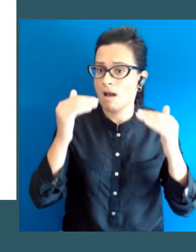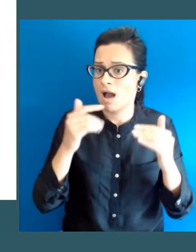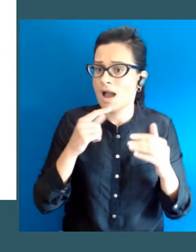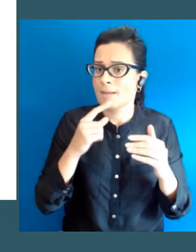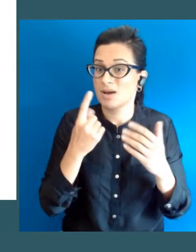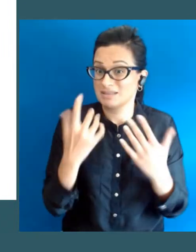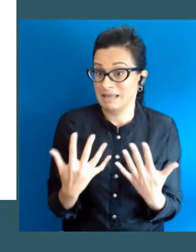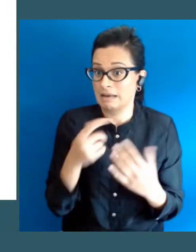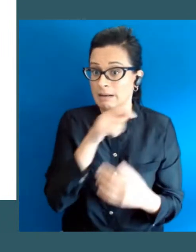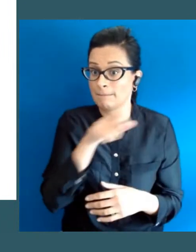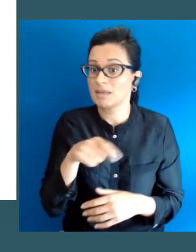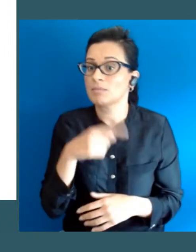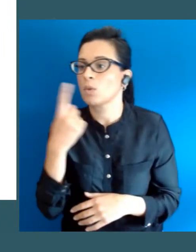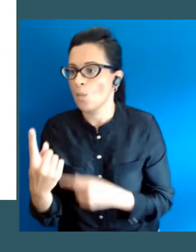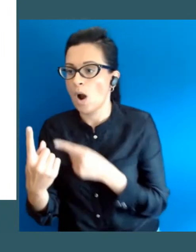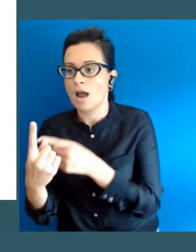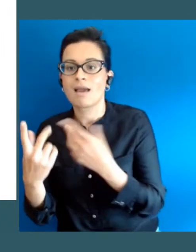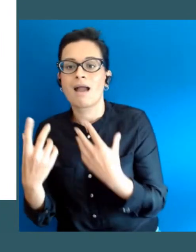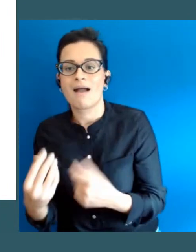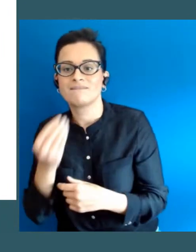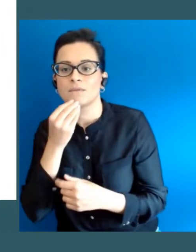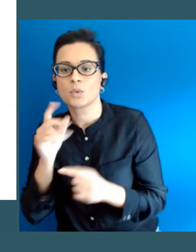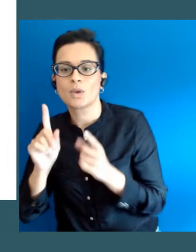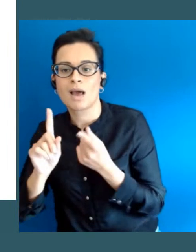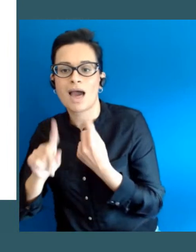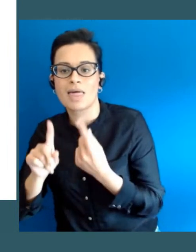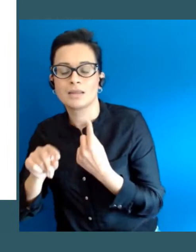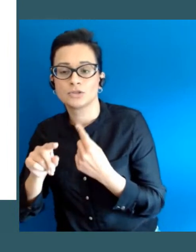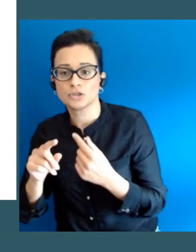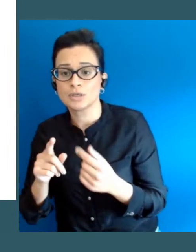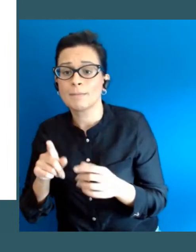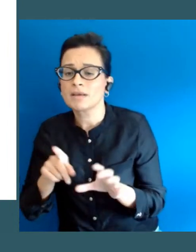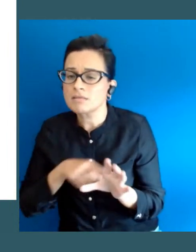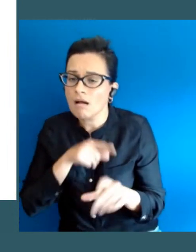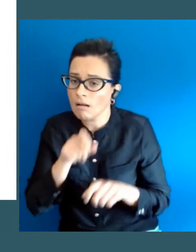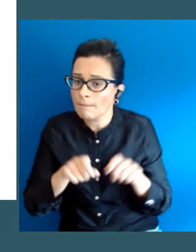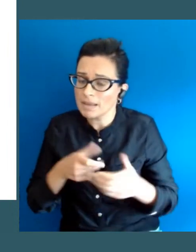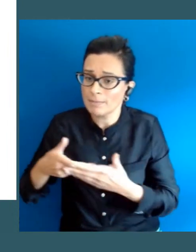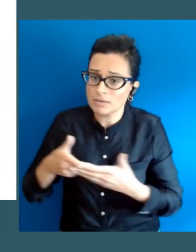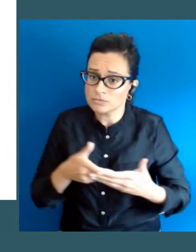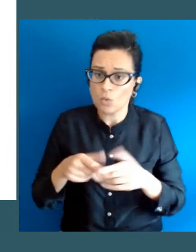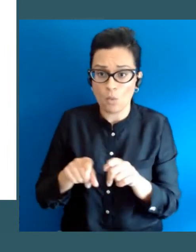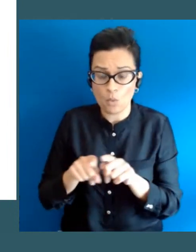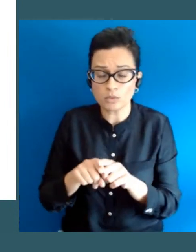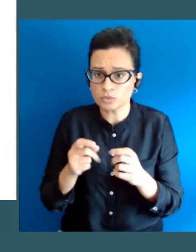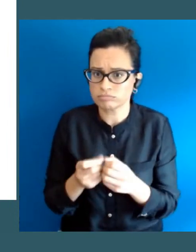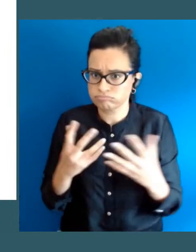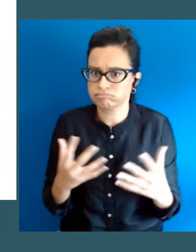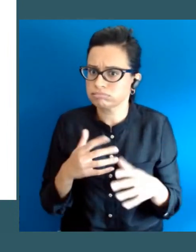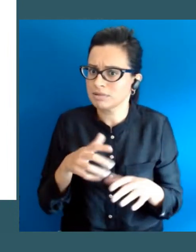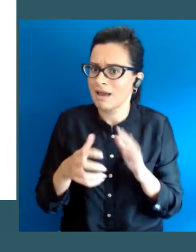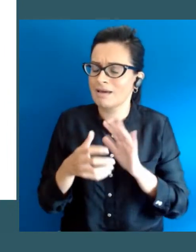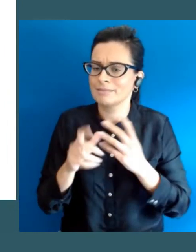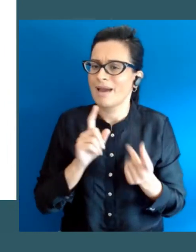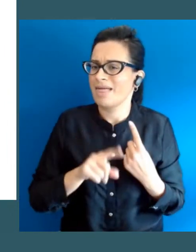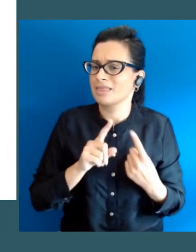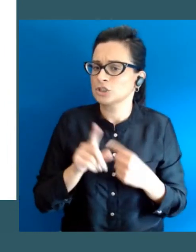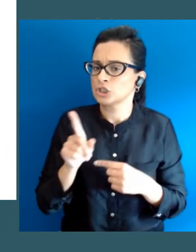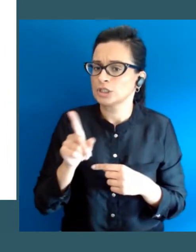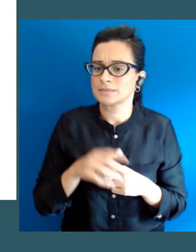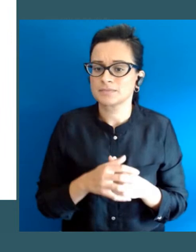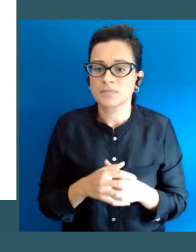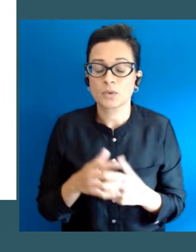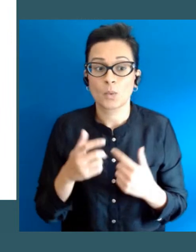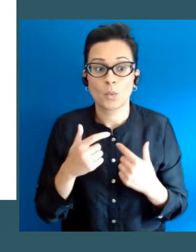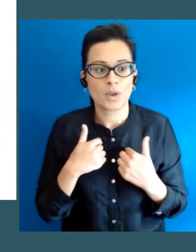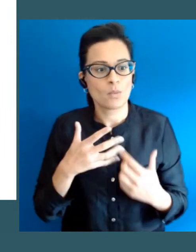prevalence being amongst infants and young children. And still, you know, we would love to know exactly